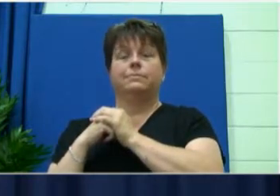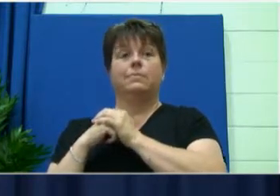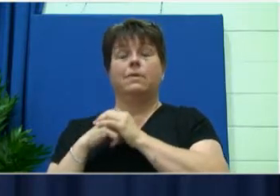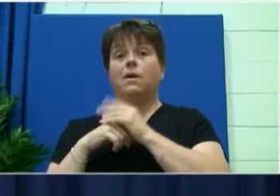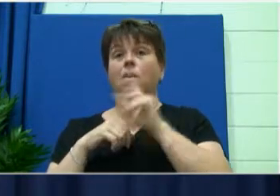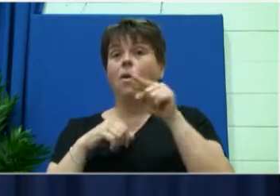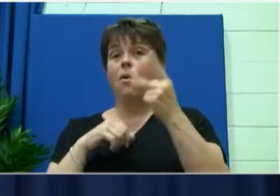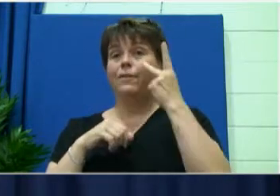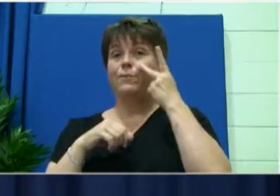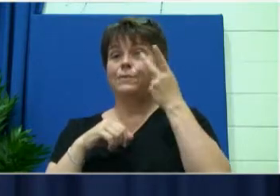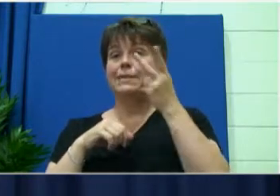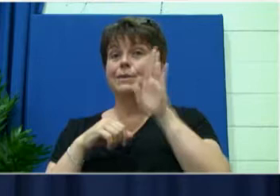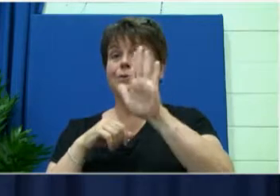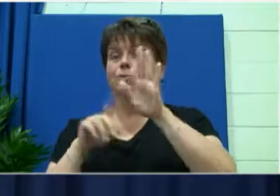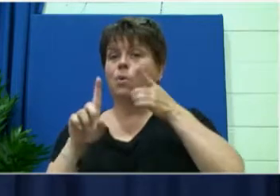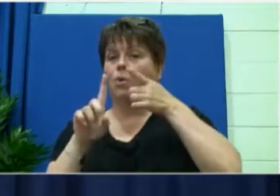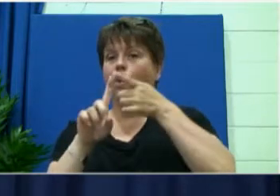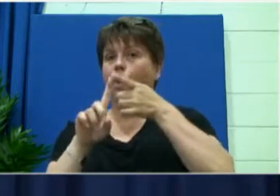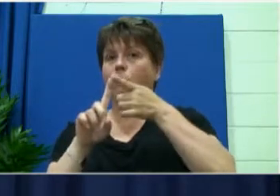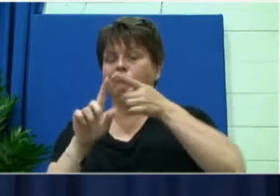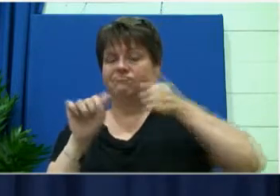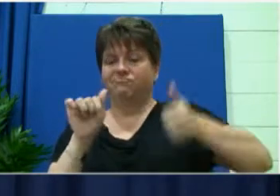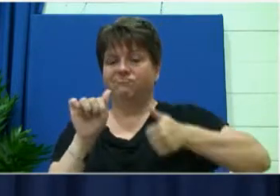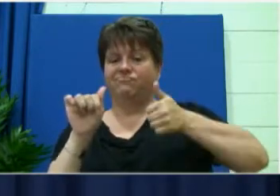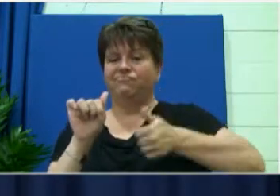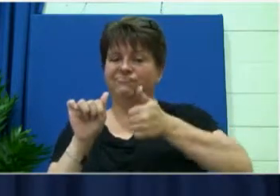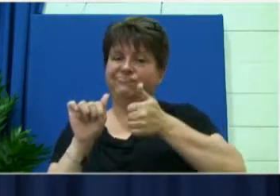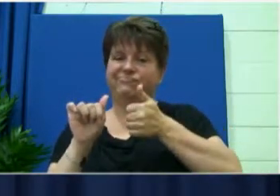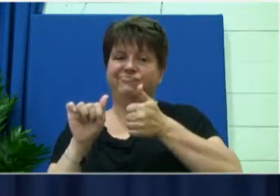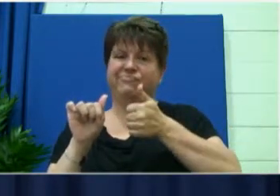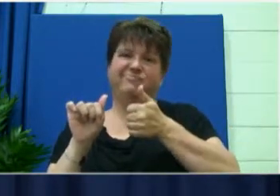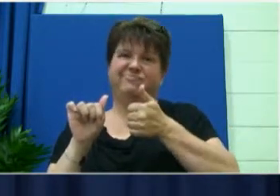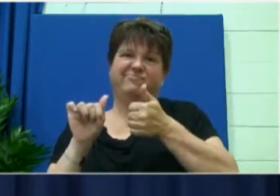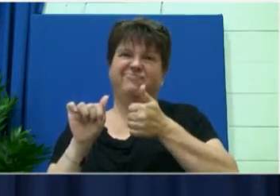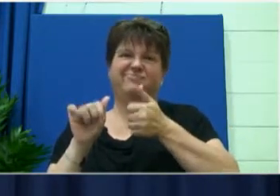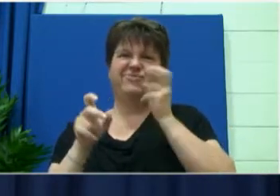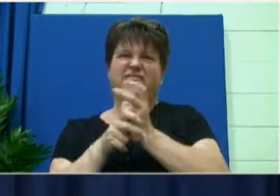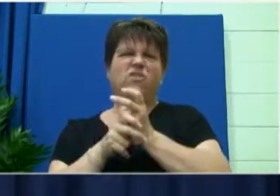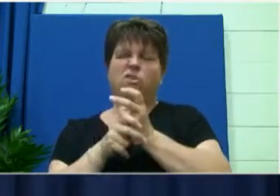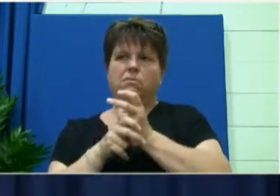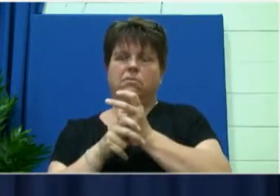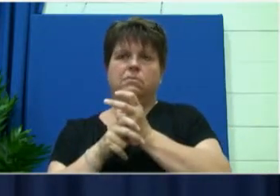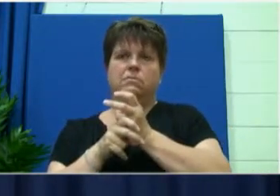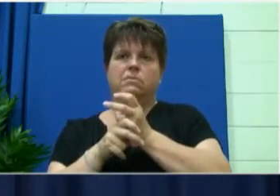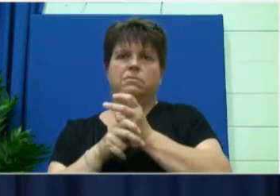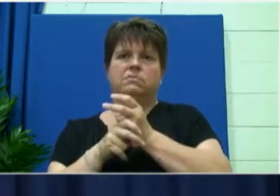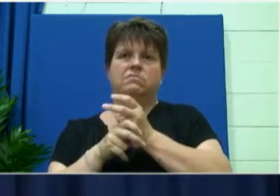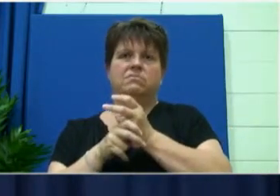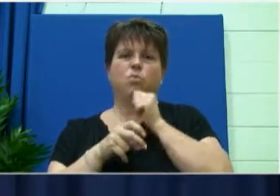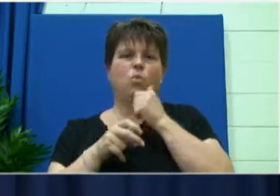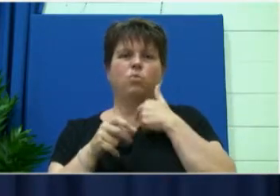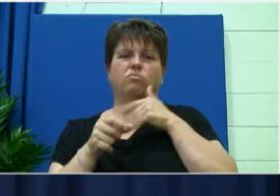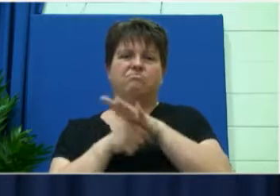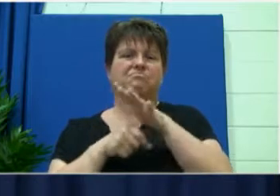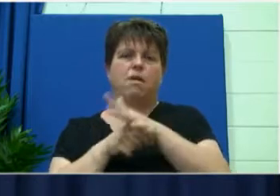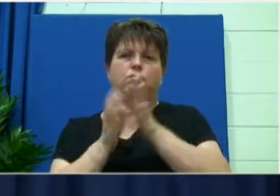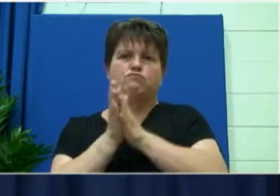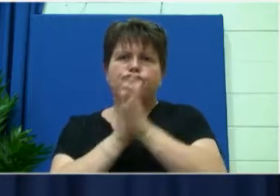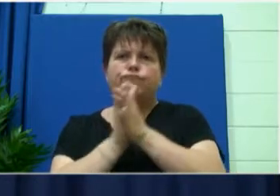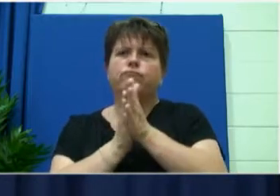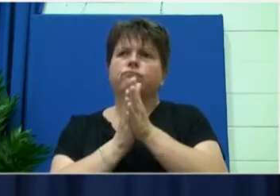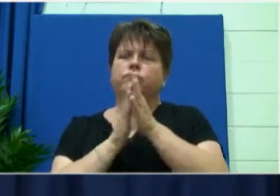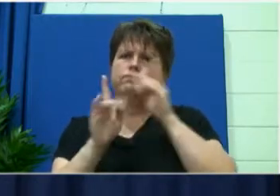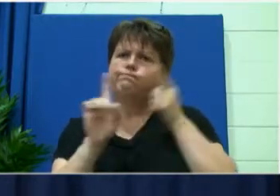Unless you see your goal, the chase will be just too difficult. You will lack the passion and